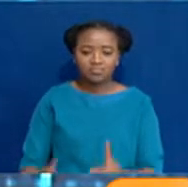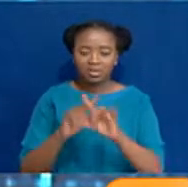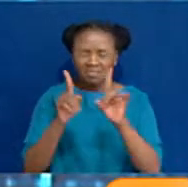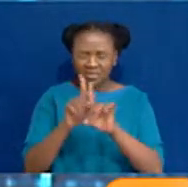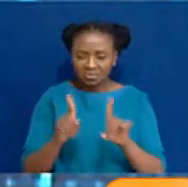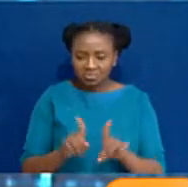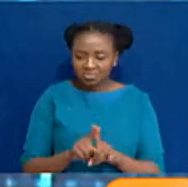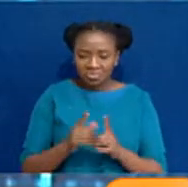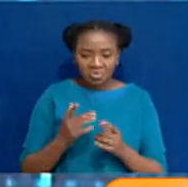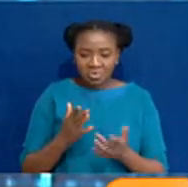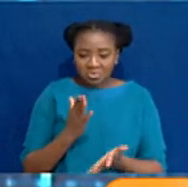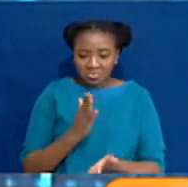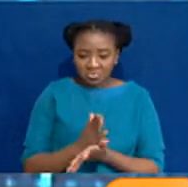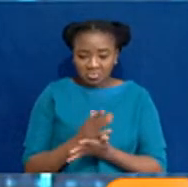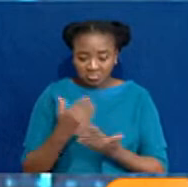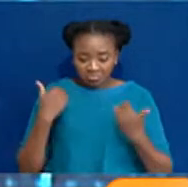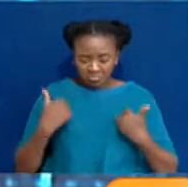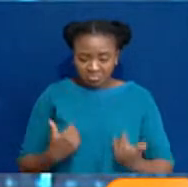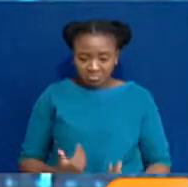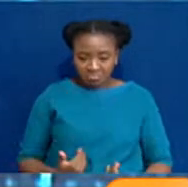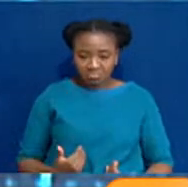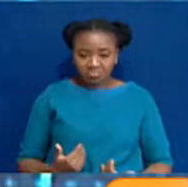me